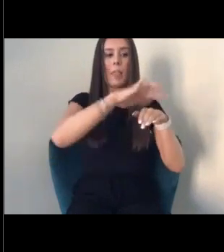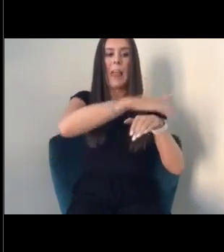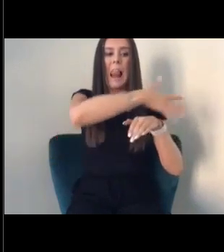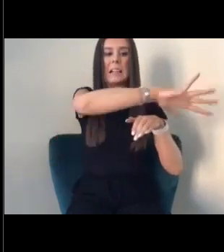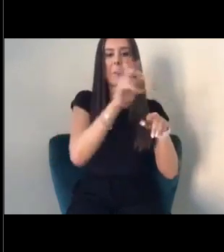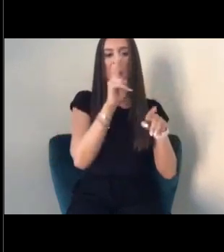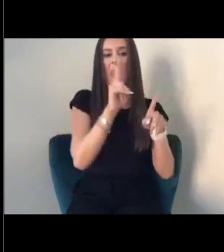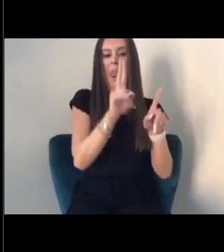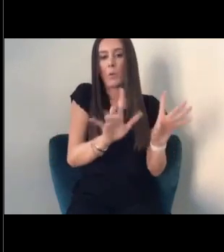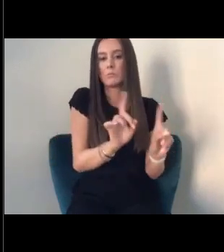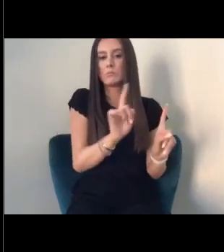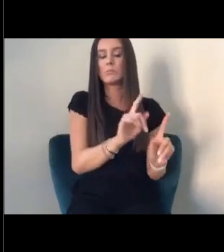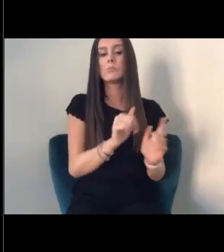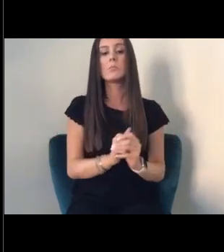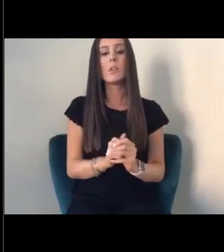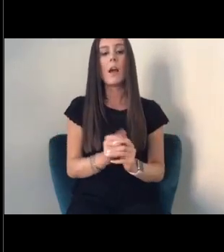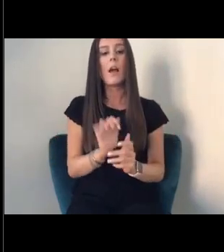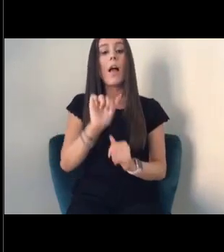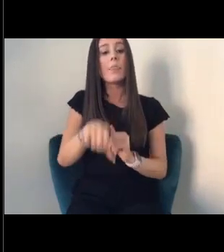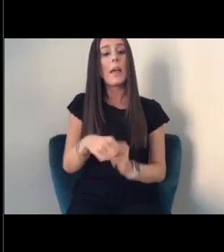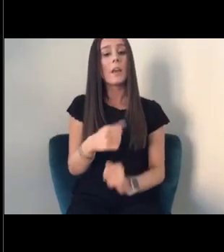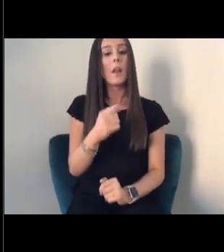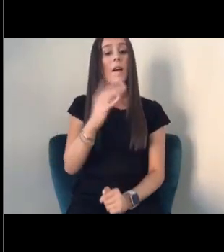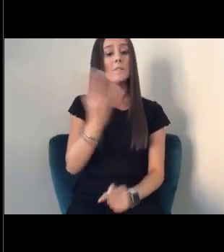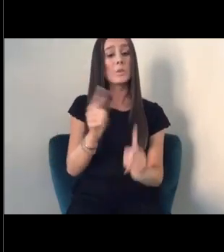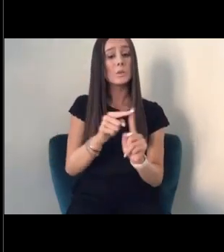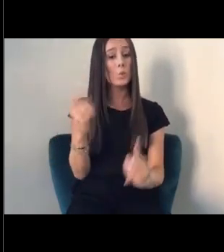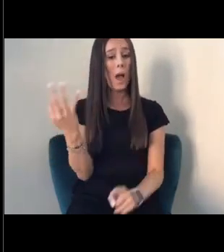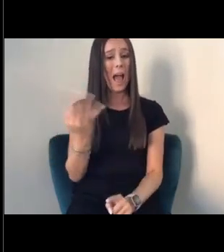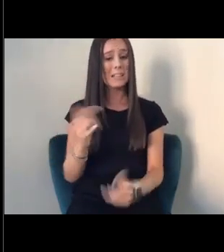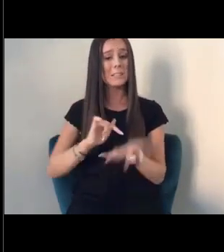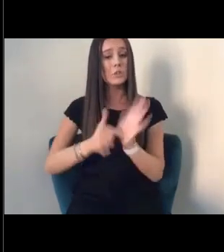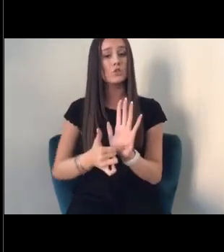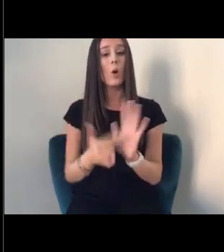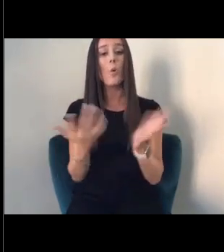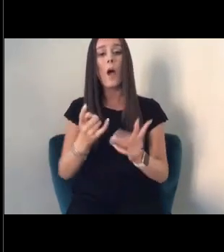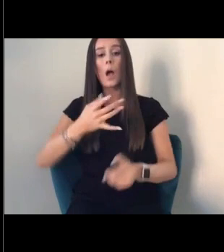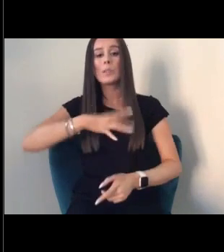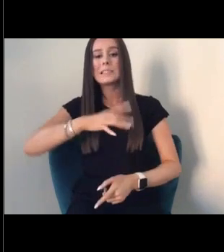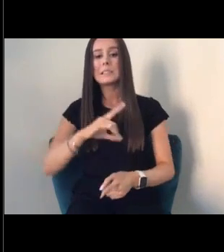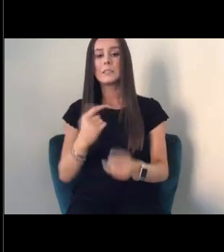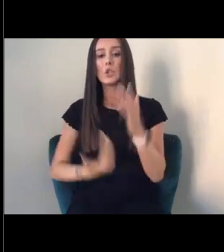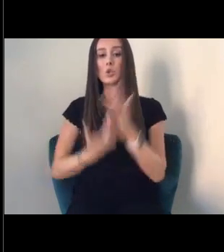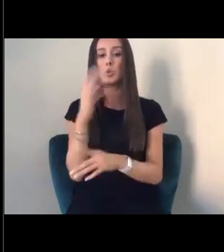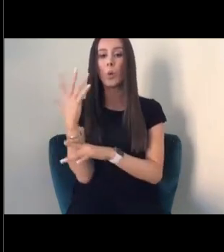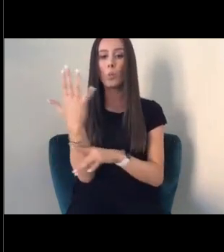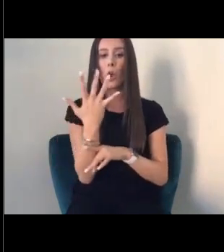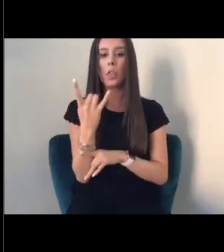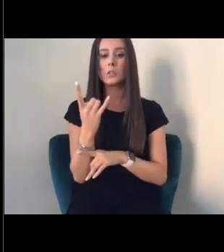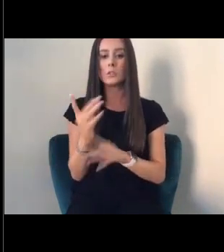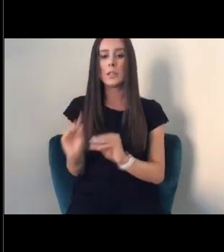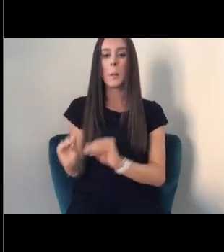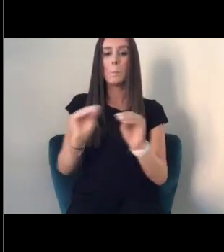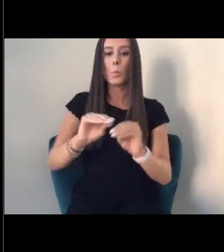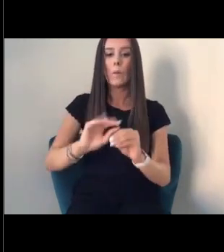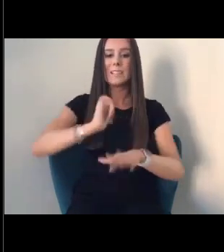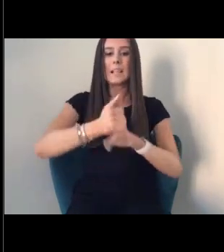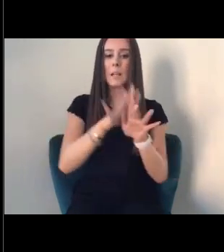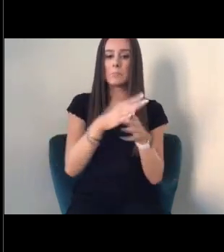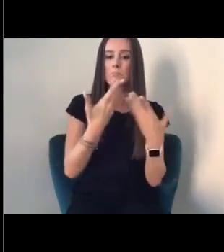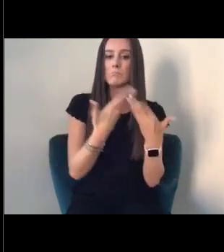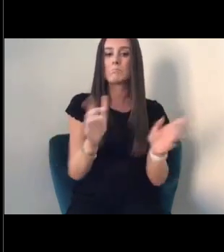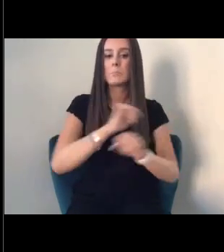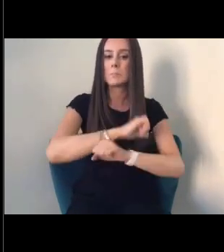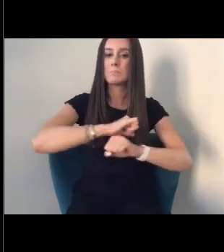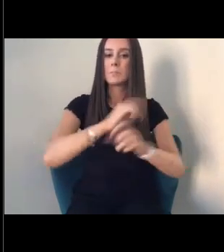Points 14 through to 18 help to show where we're proposing to reconfigure the woodland compensation. And